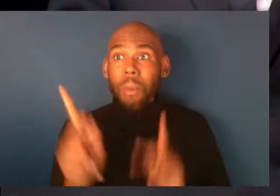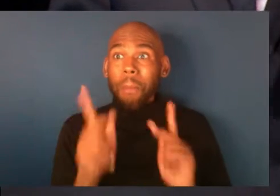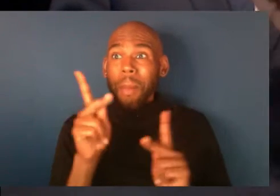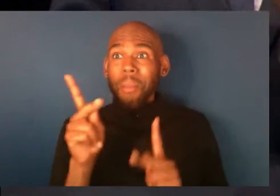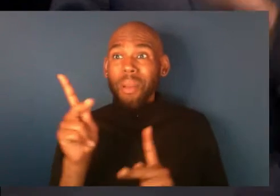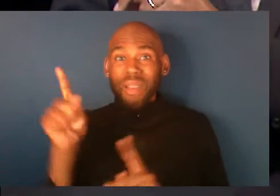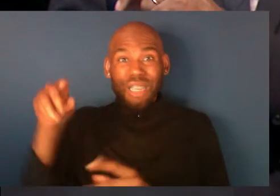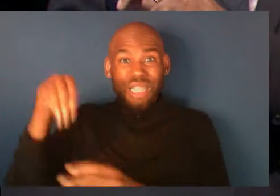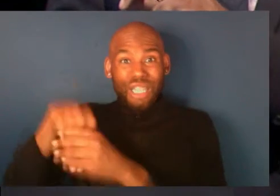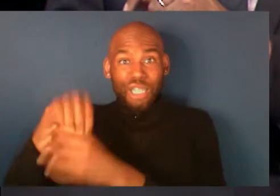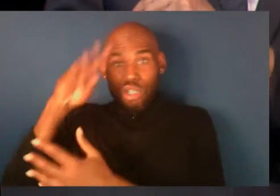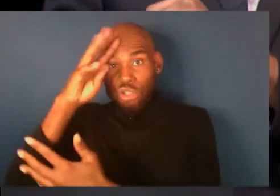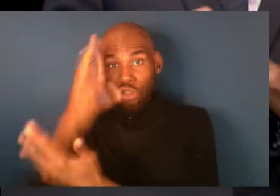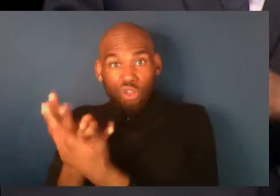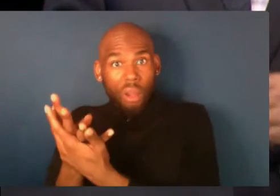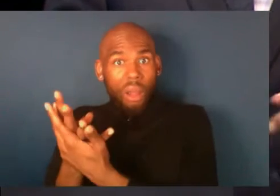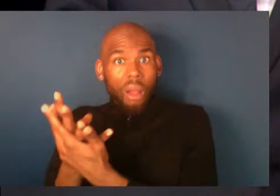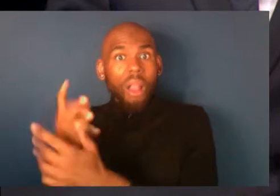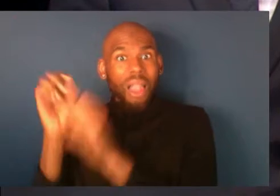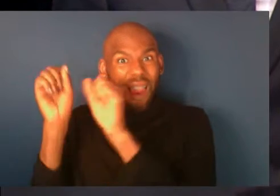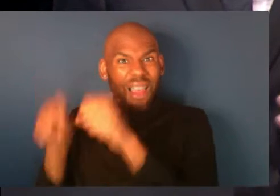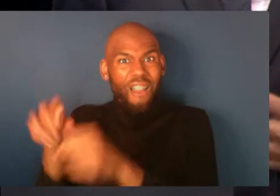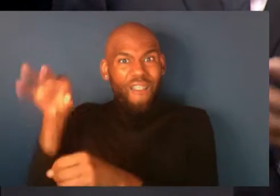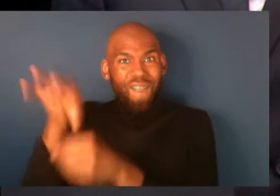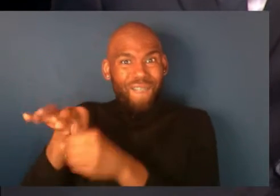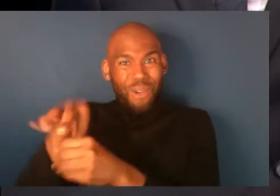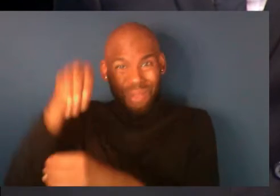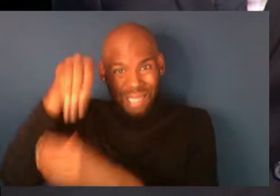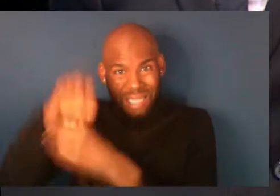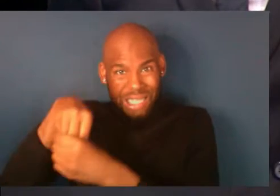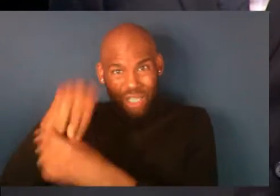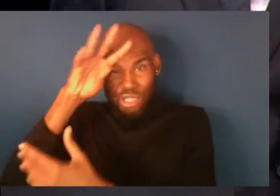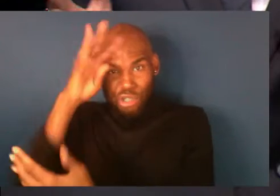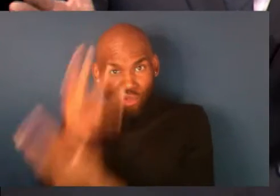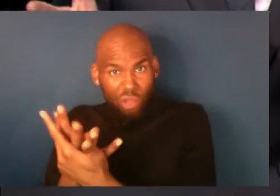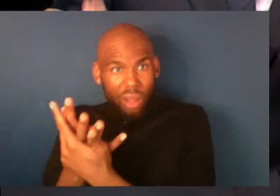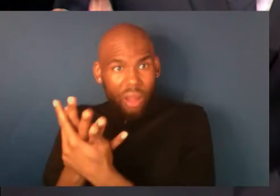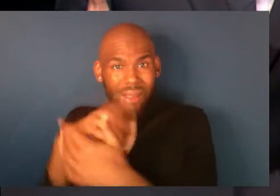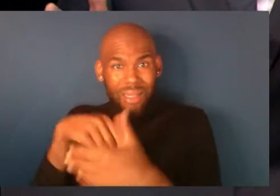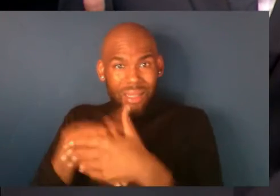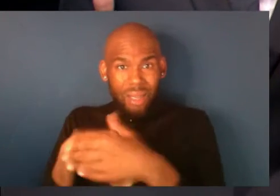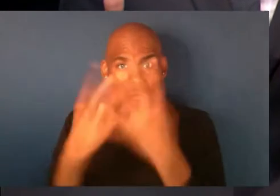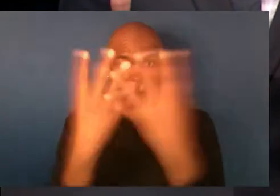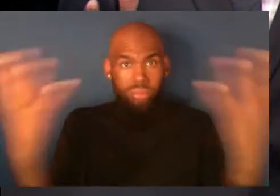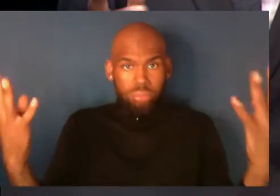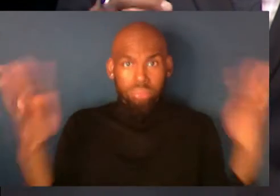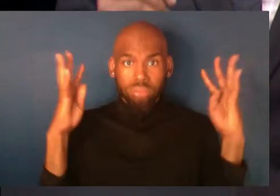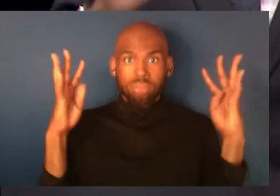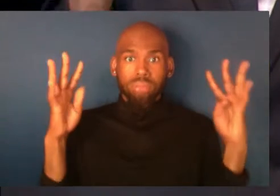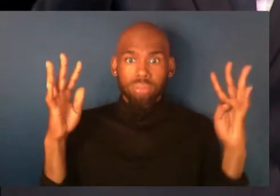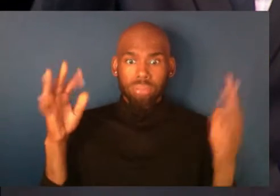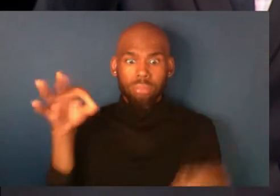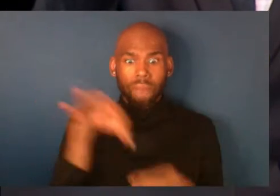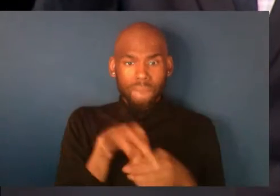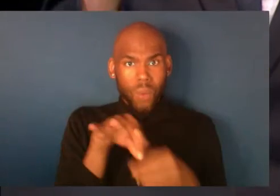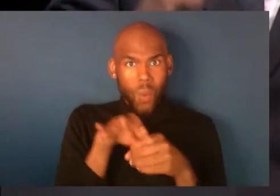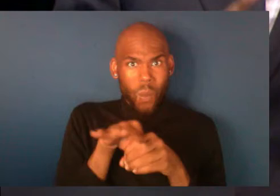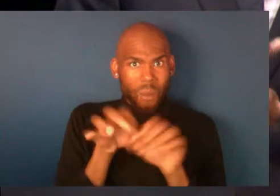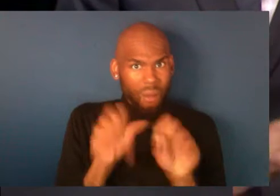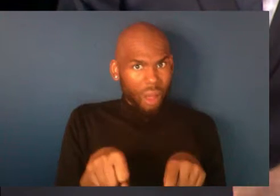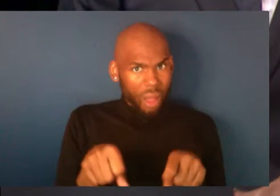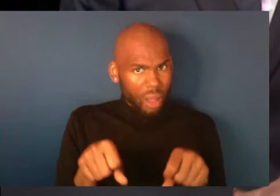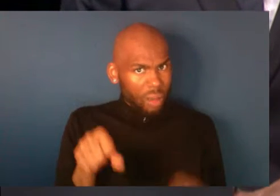vote in jail within the confines of the jail. They have polling places there. So if